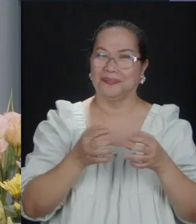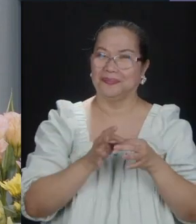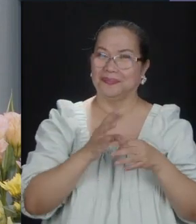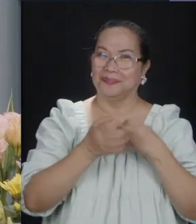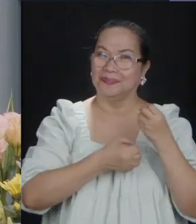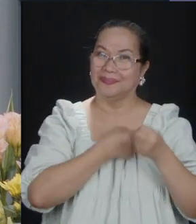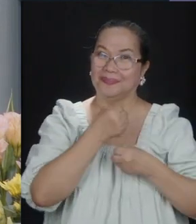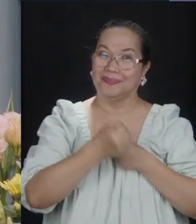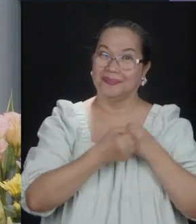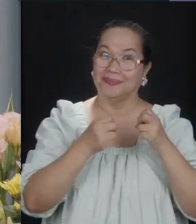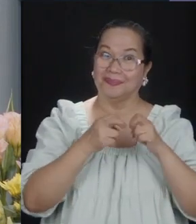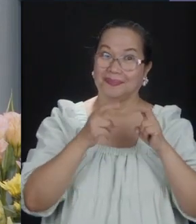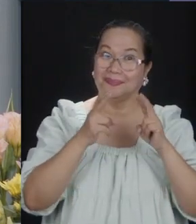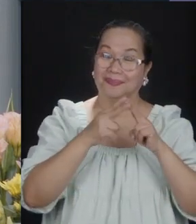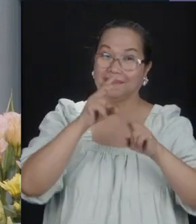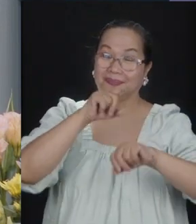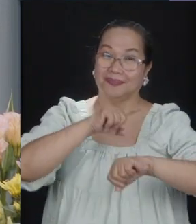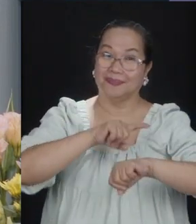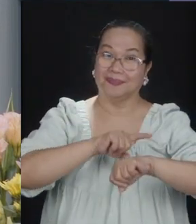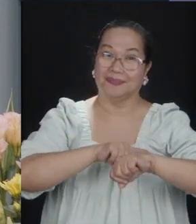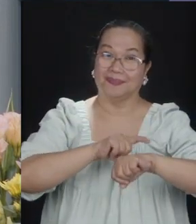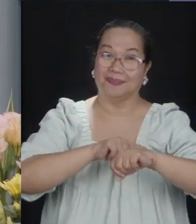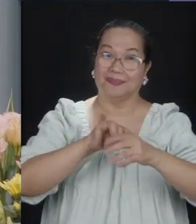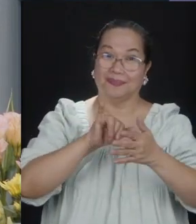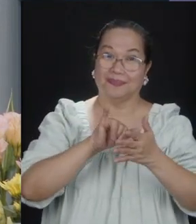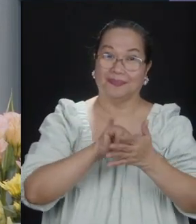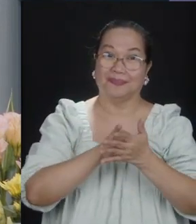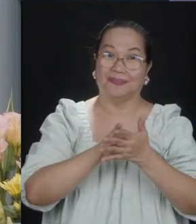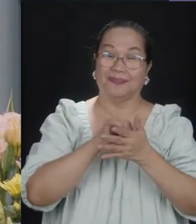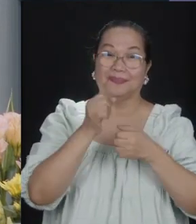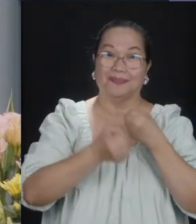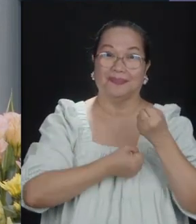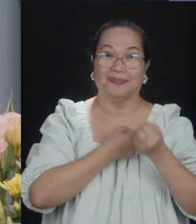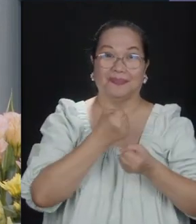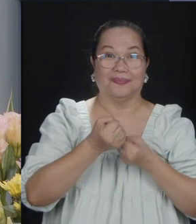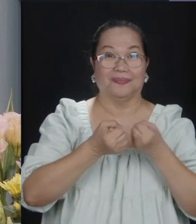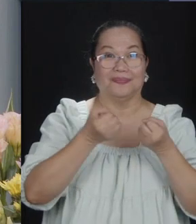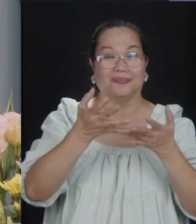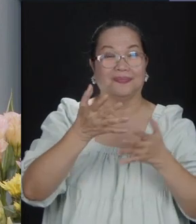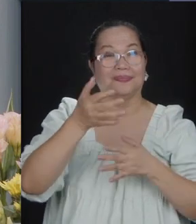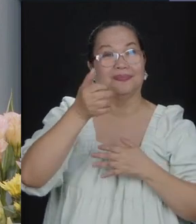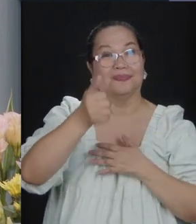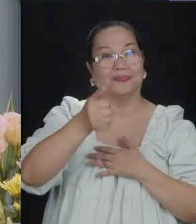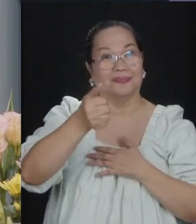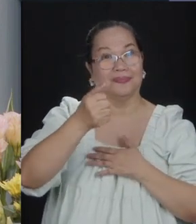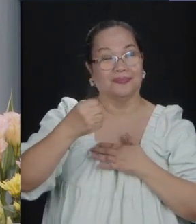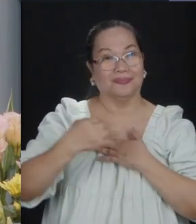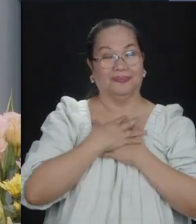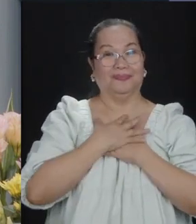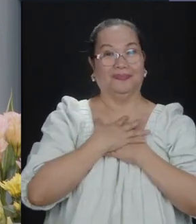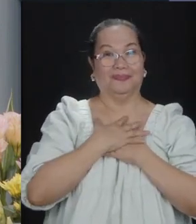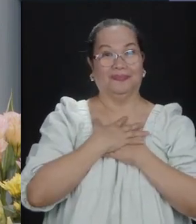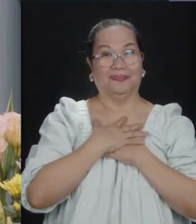and even if at times that suffering is self-inflicted.